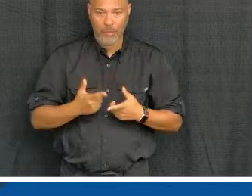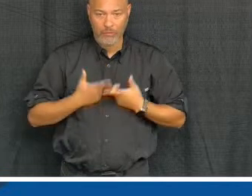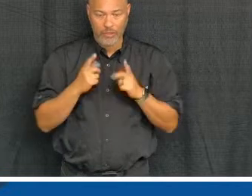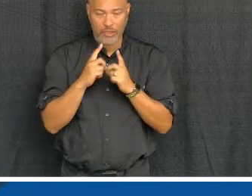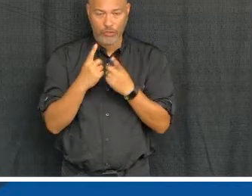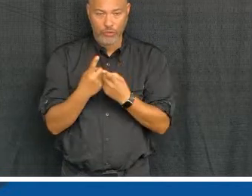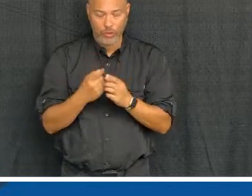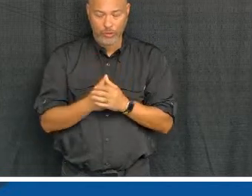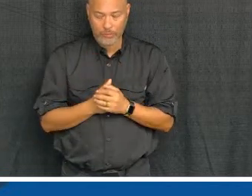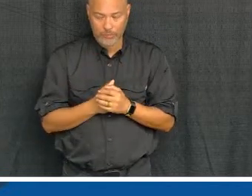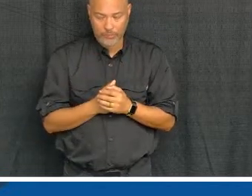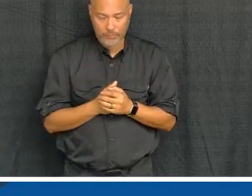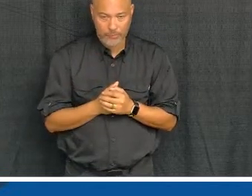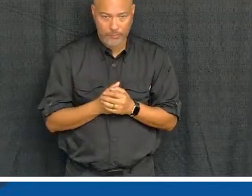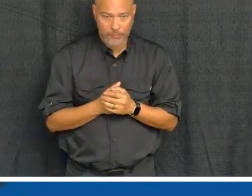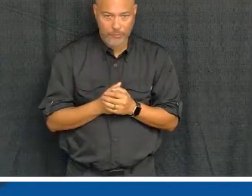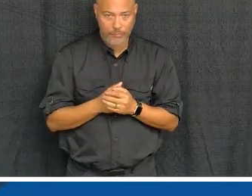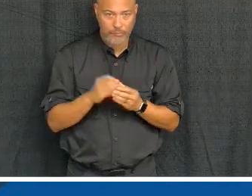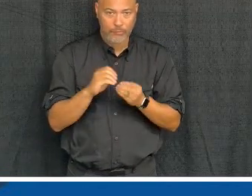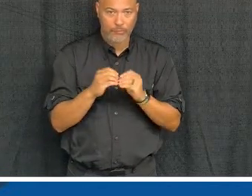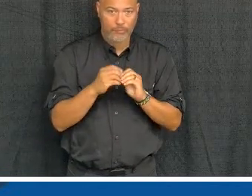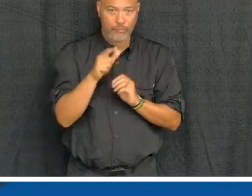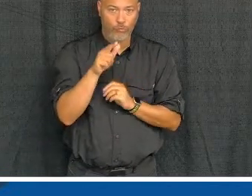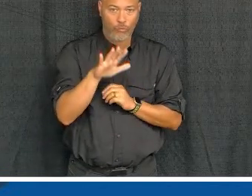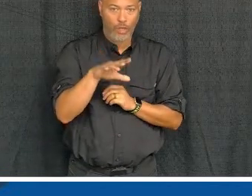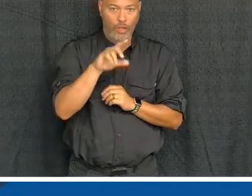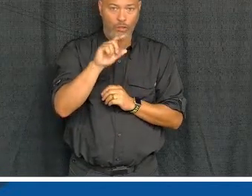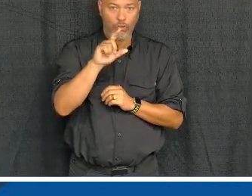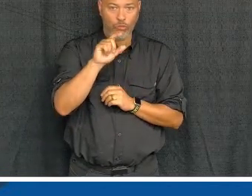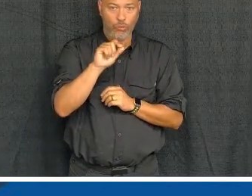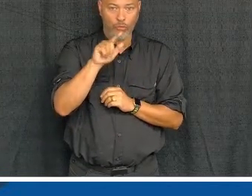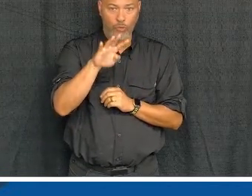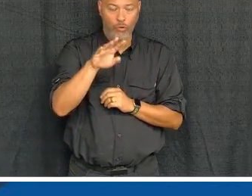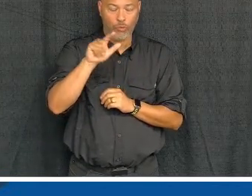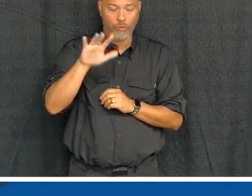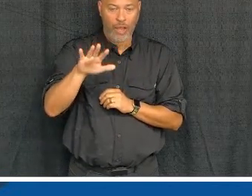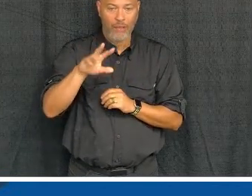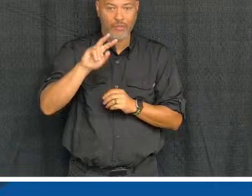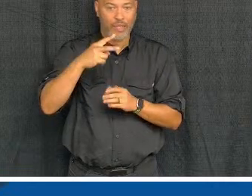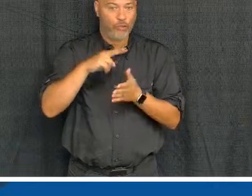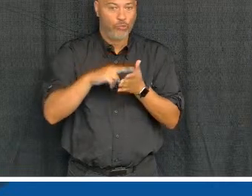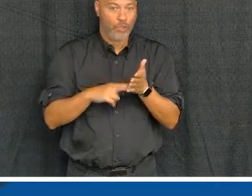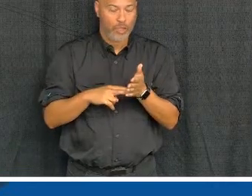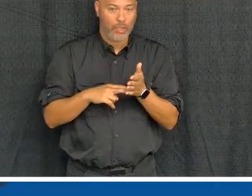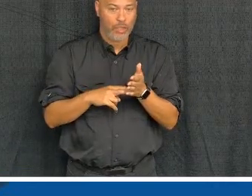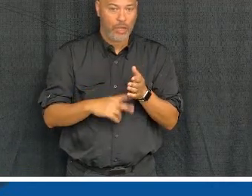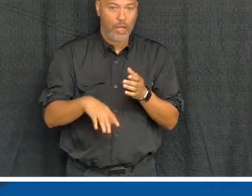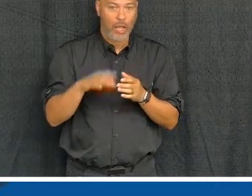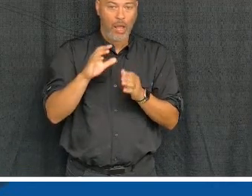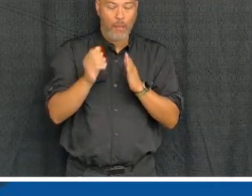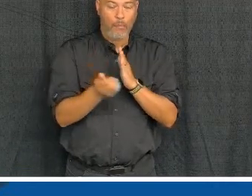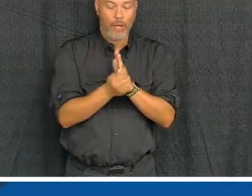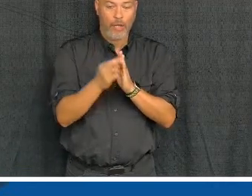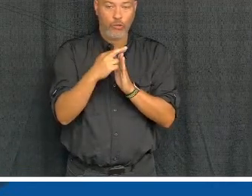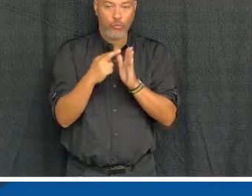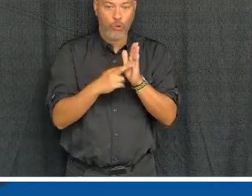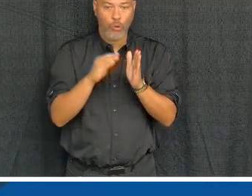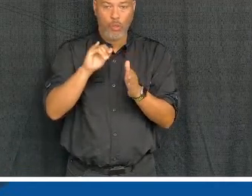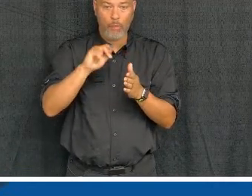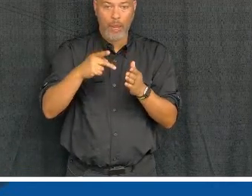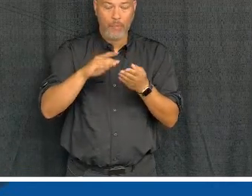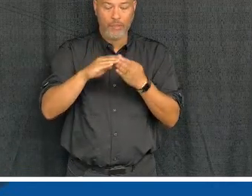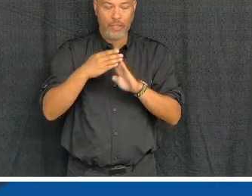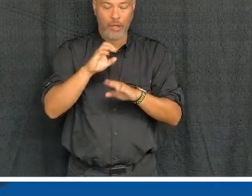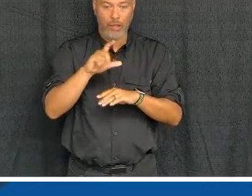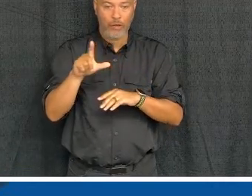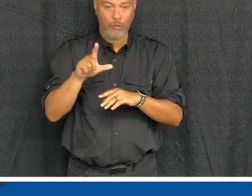Residential District. Ordinance 25, 2024-25, second reading, amending the zoning ordinance and map of the